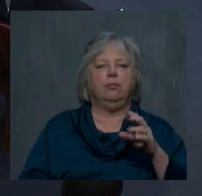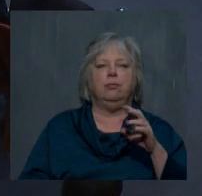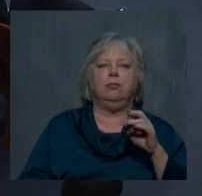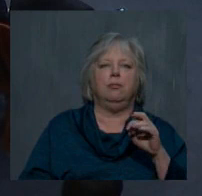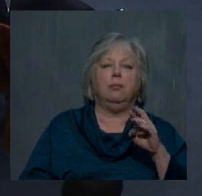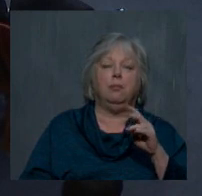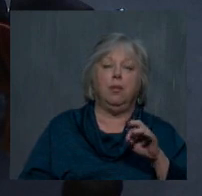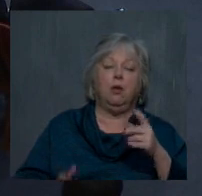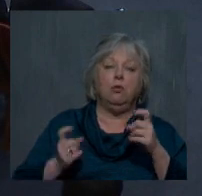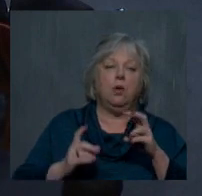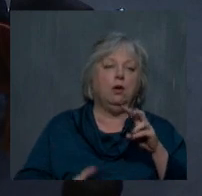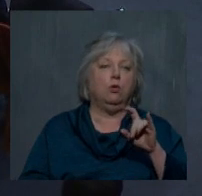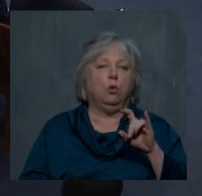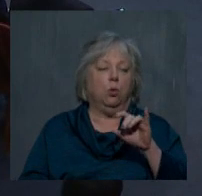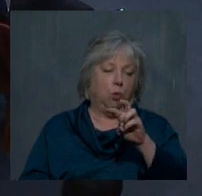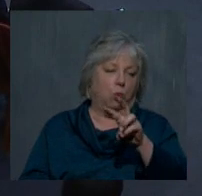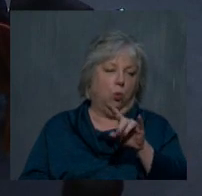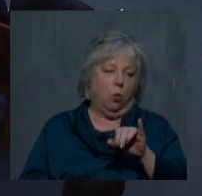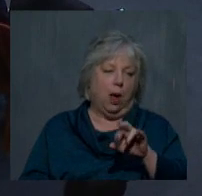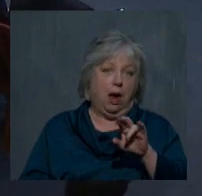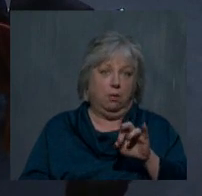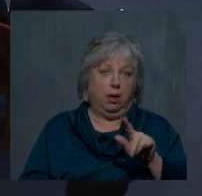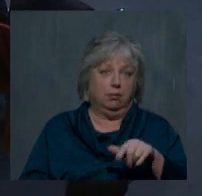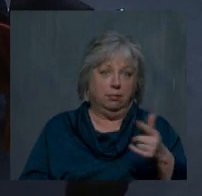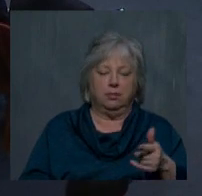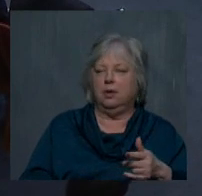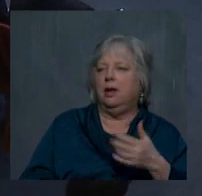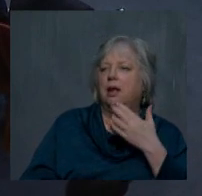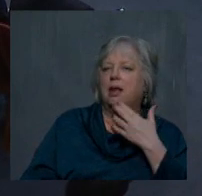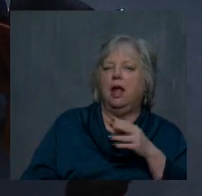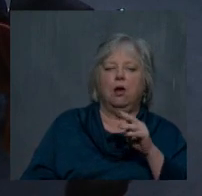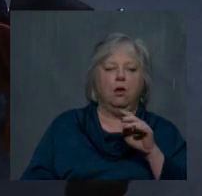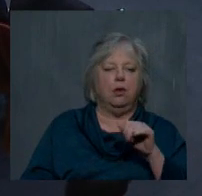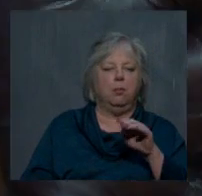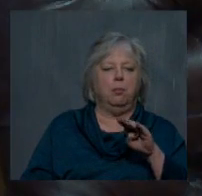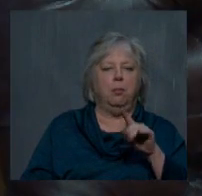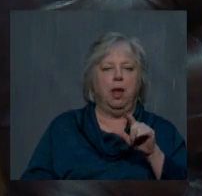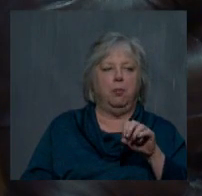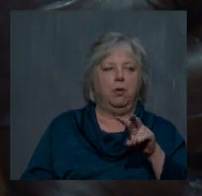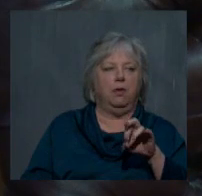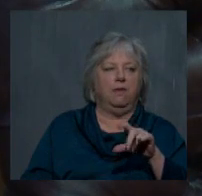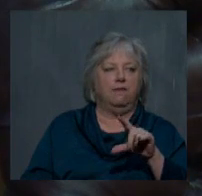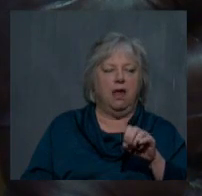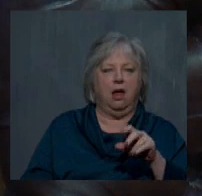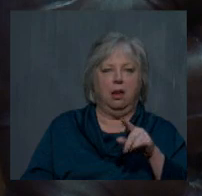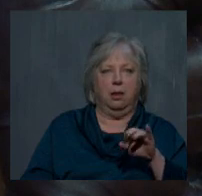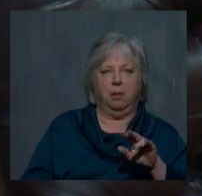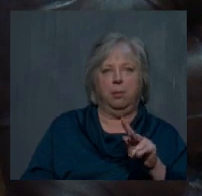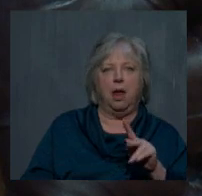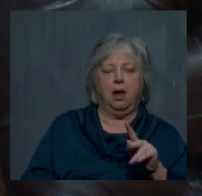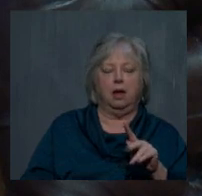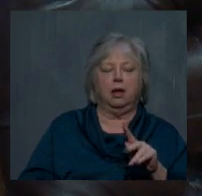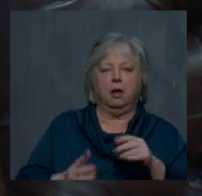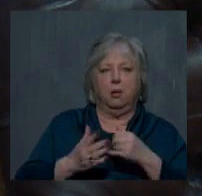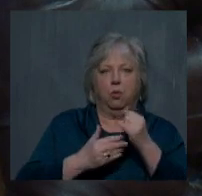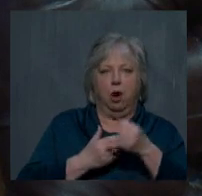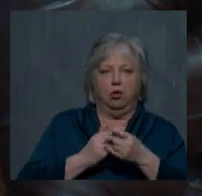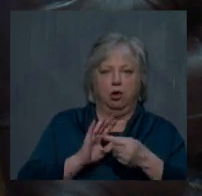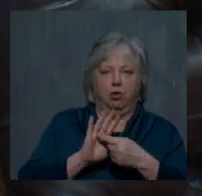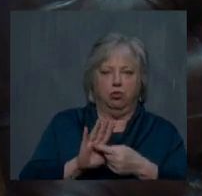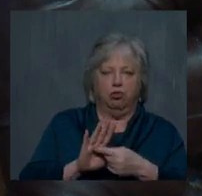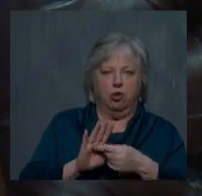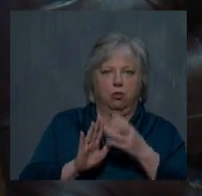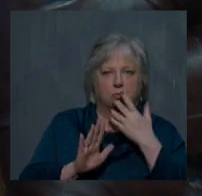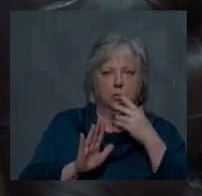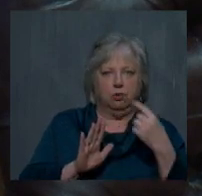Director Wyrick, you're next, please. Thank you. On the Mapleville Pike project that you showed there in